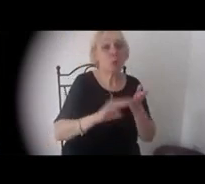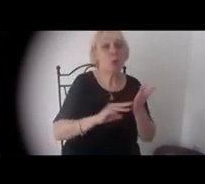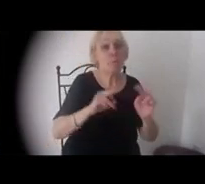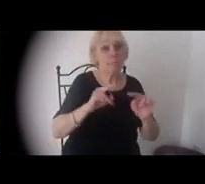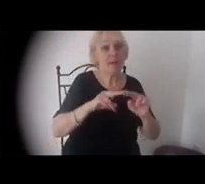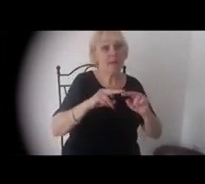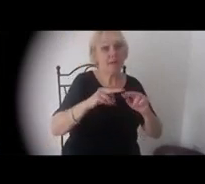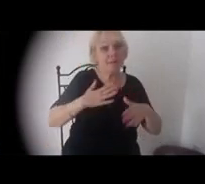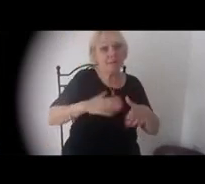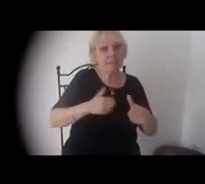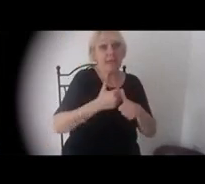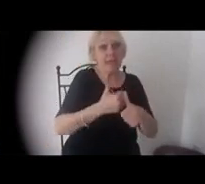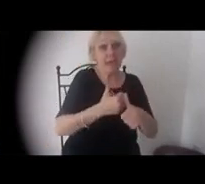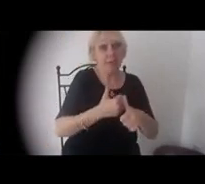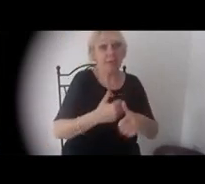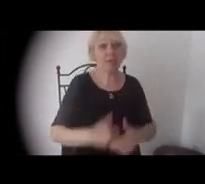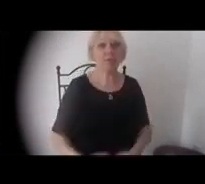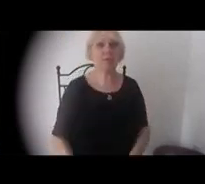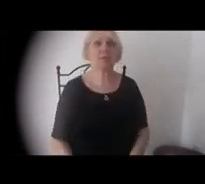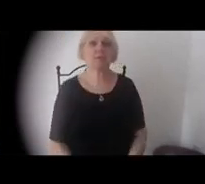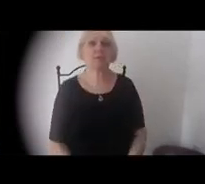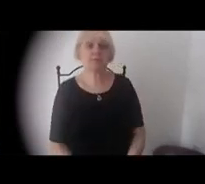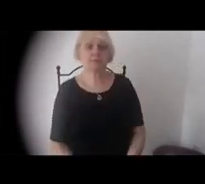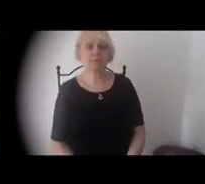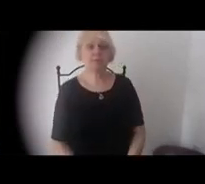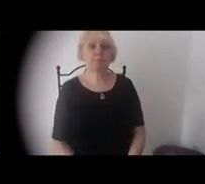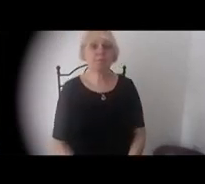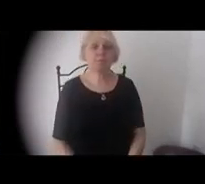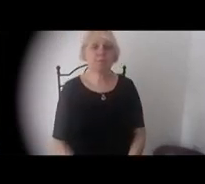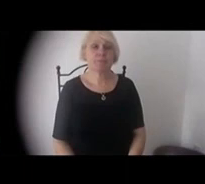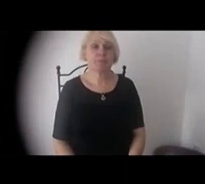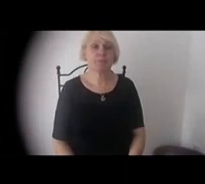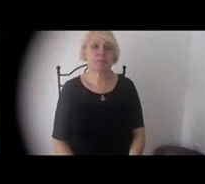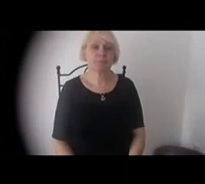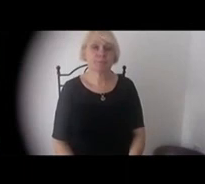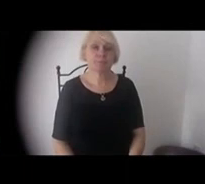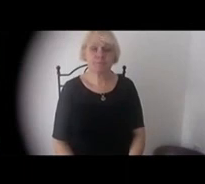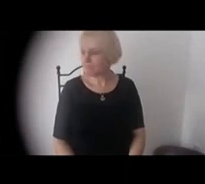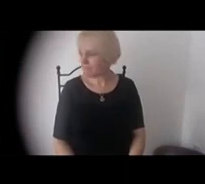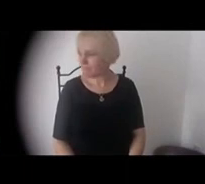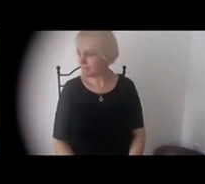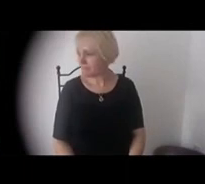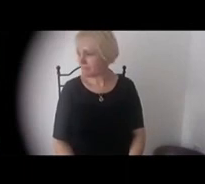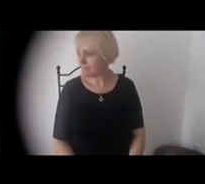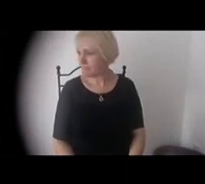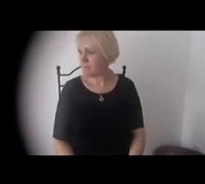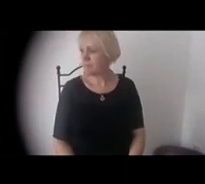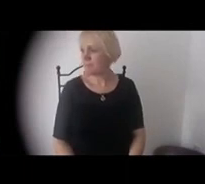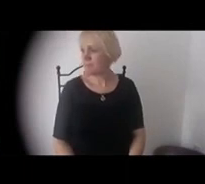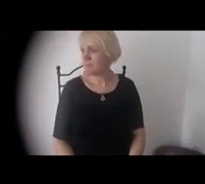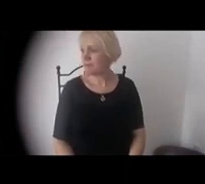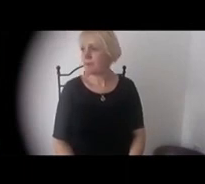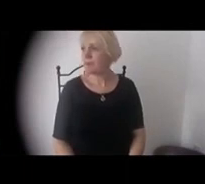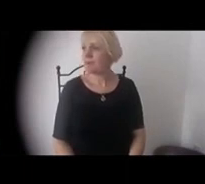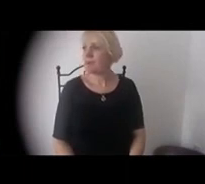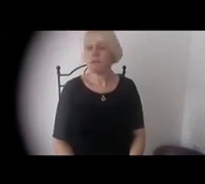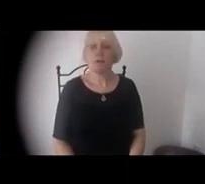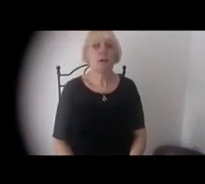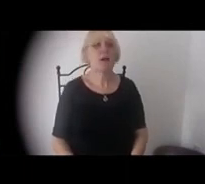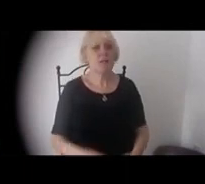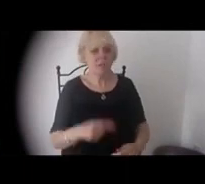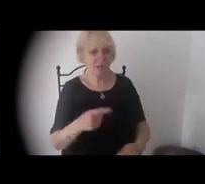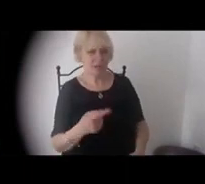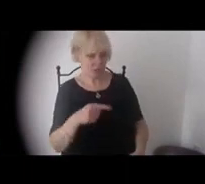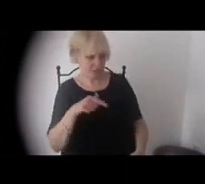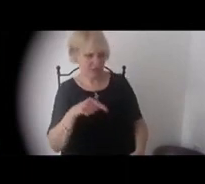the EP helpline has been really, really helpful, I think. And then there's a comment here about additional arrangements